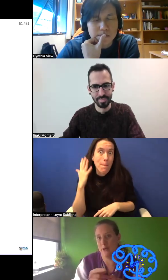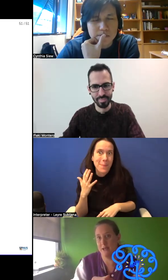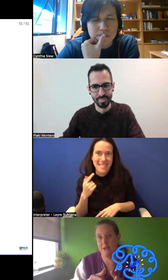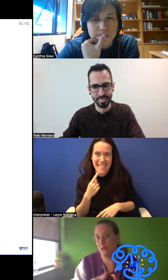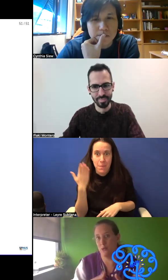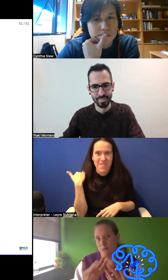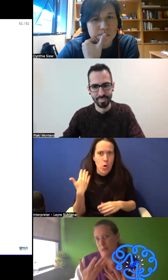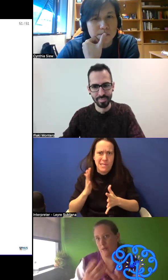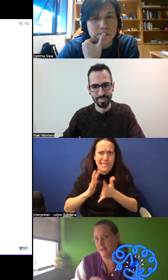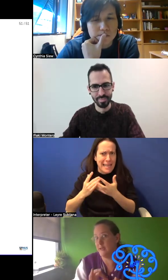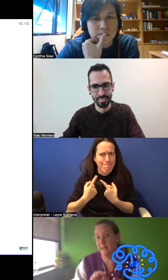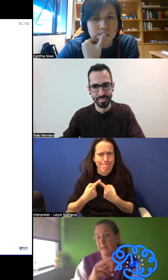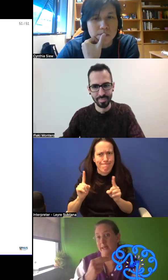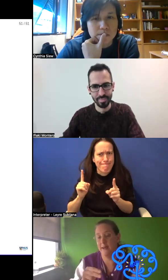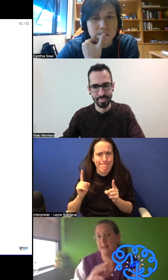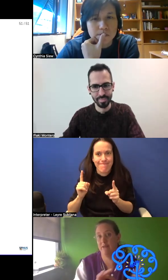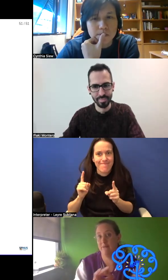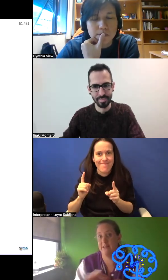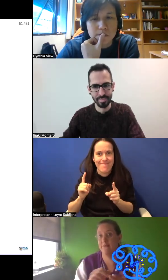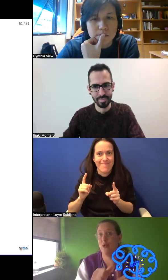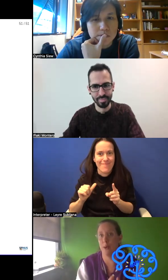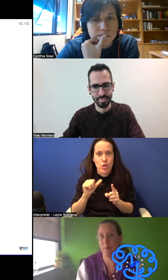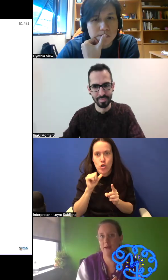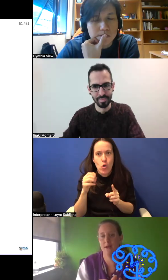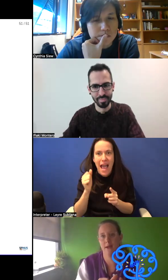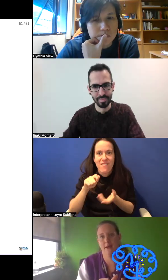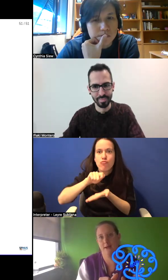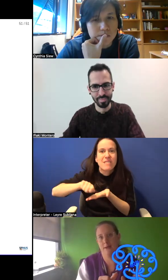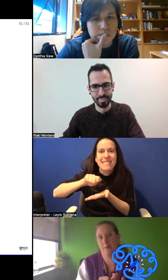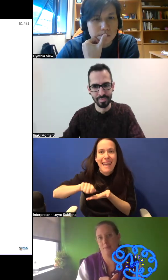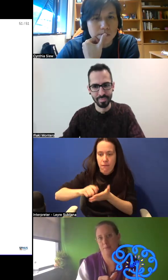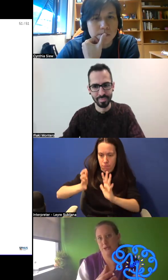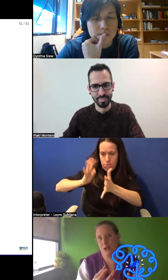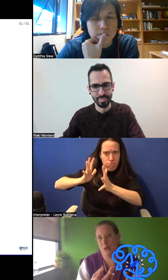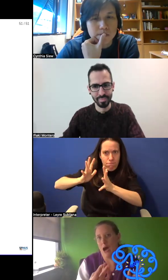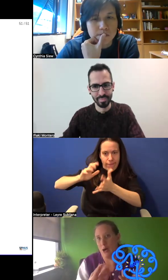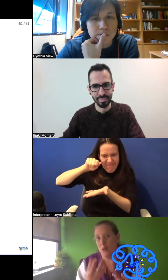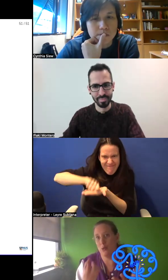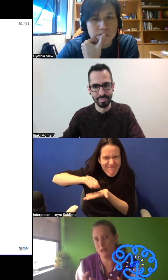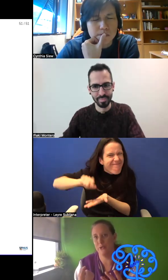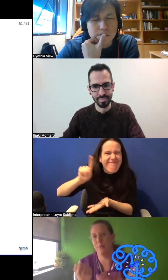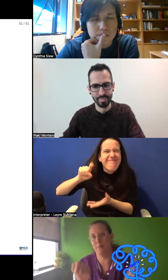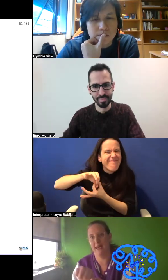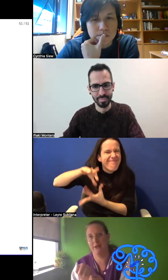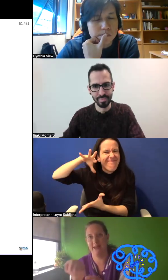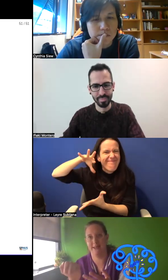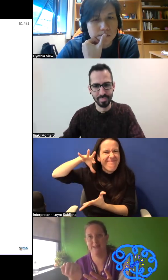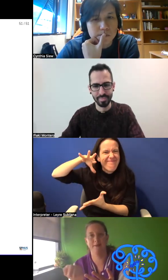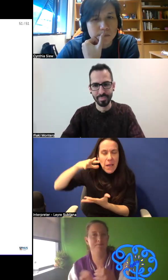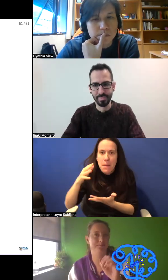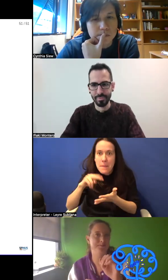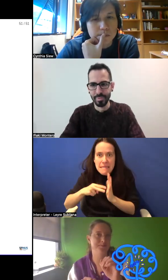sign languages do originally not have a written form. So how would you make